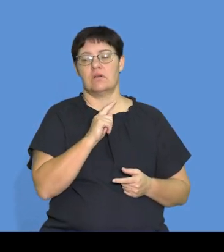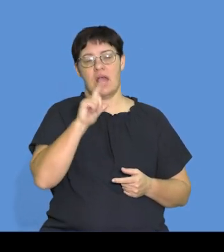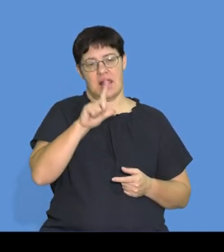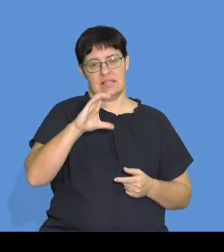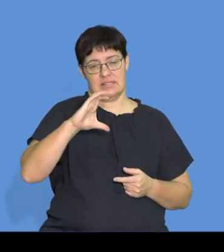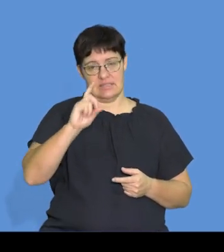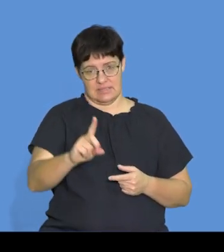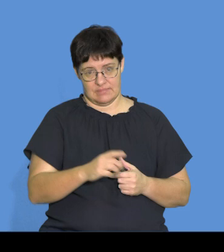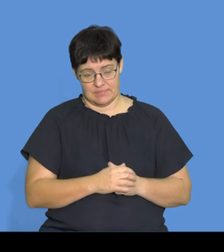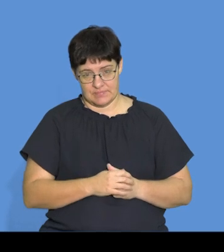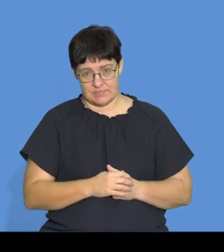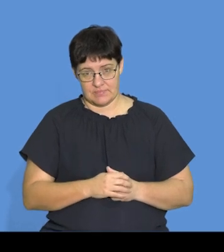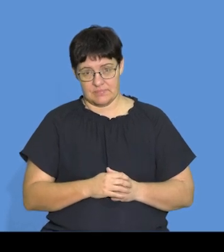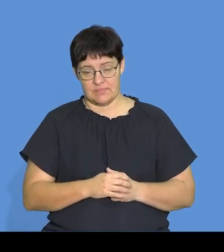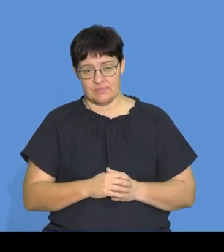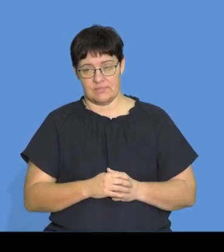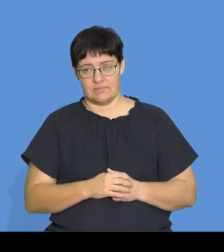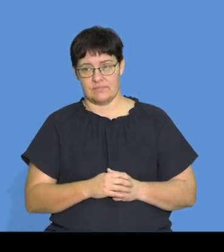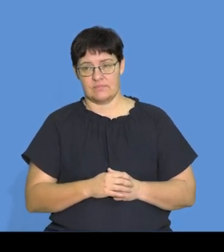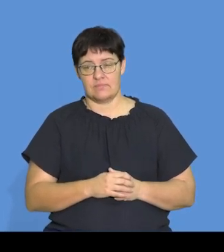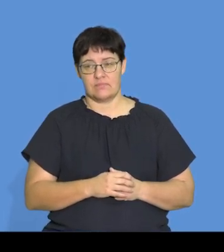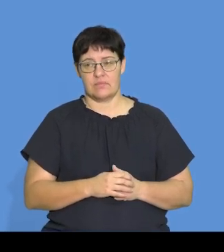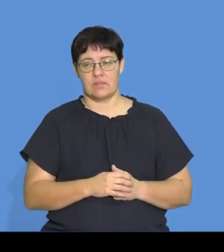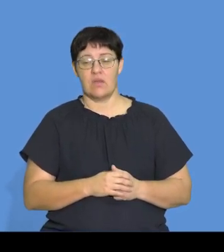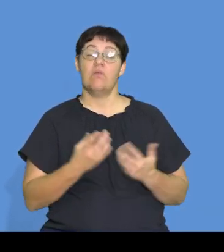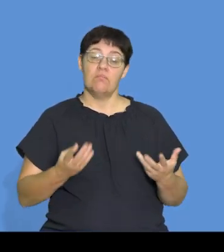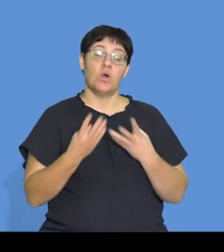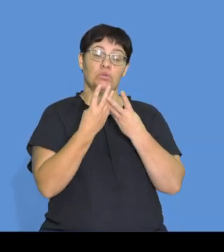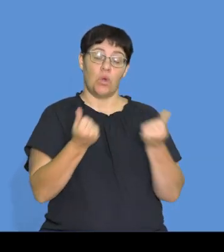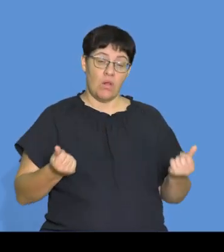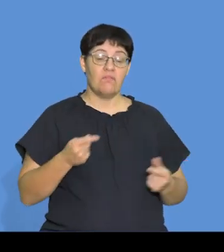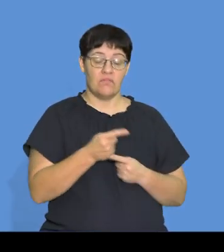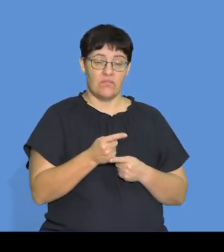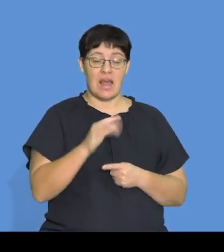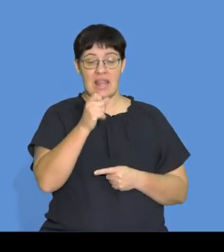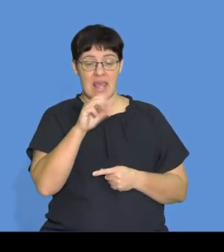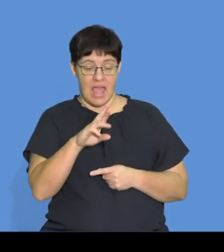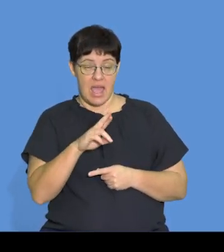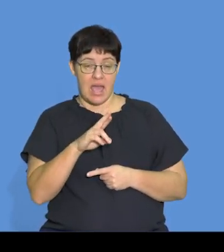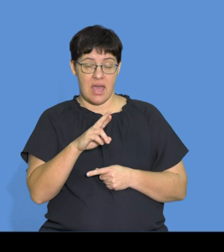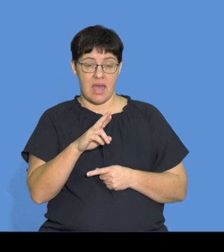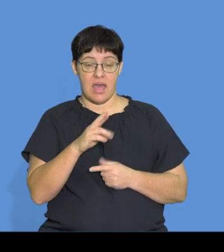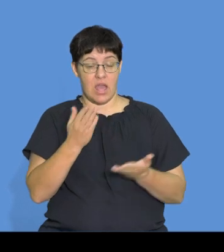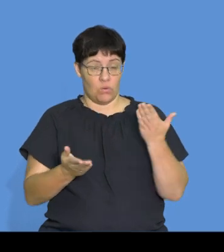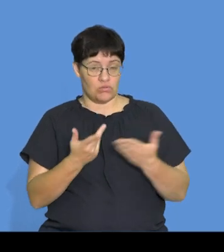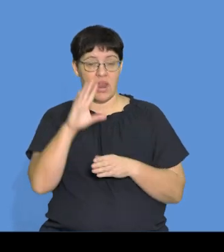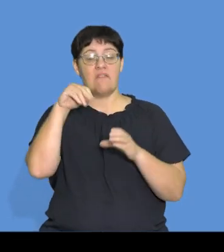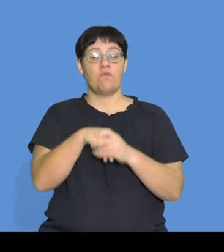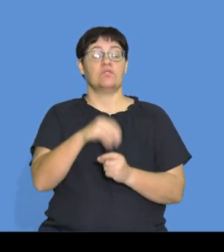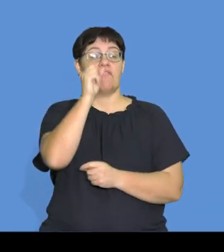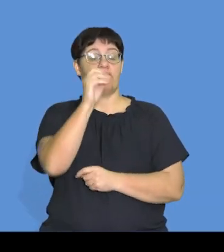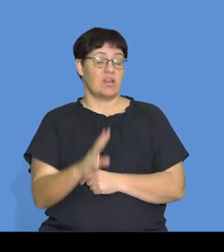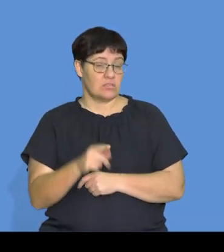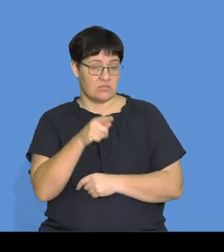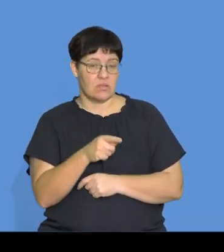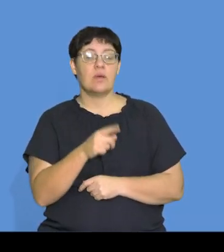denominator. Now, firstly, when you are solving linear equations that include fractions, you are to